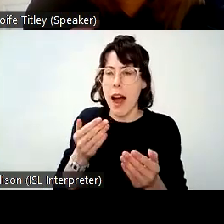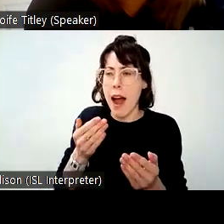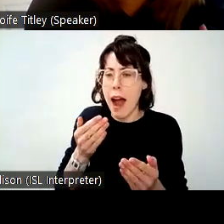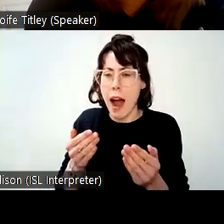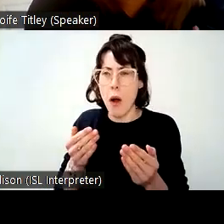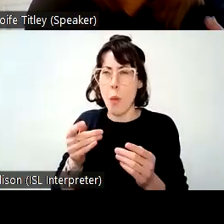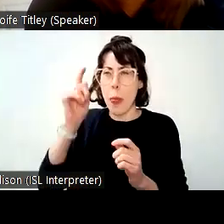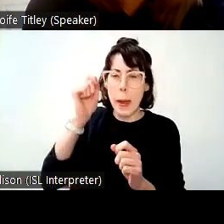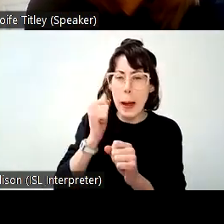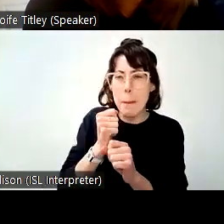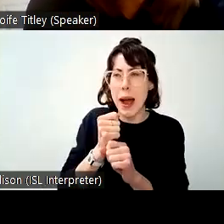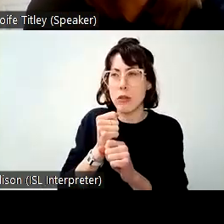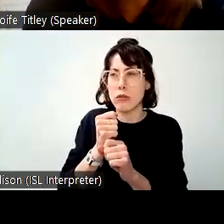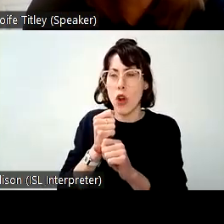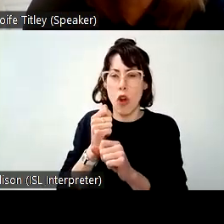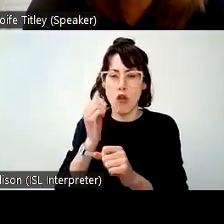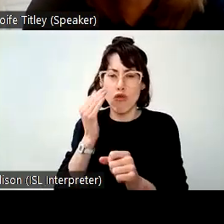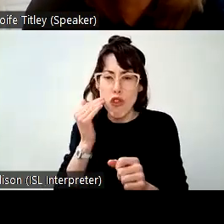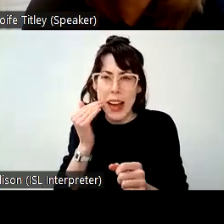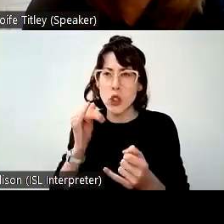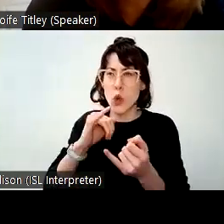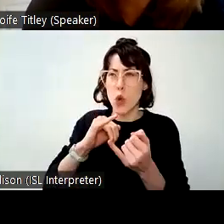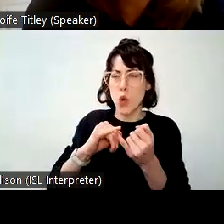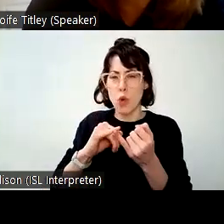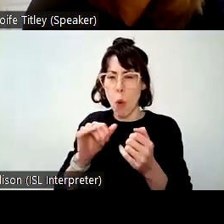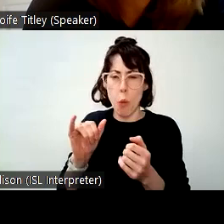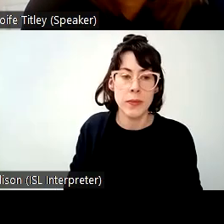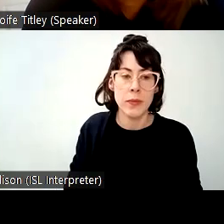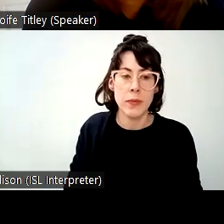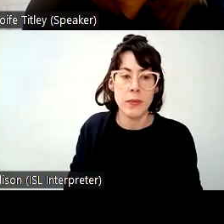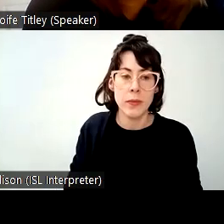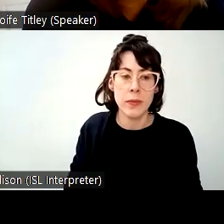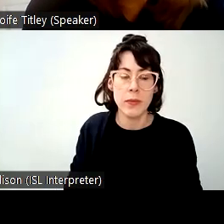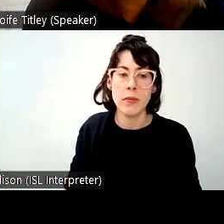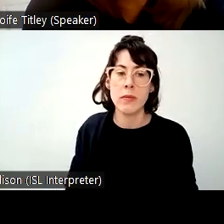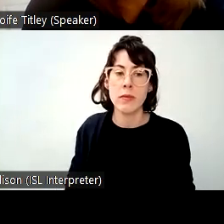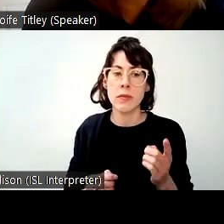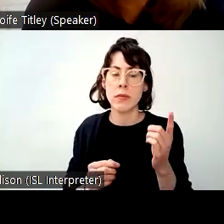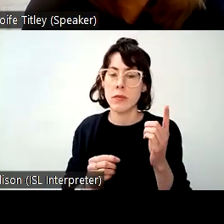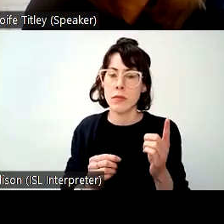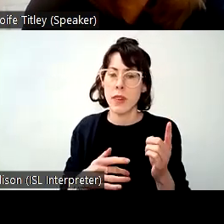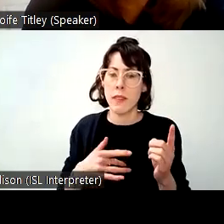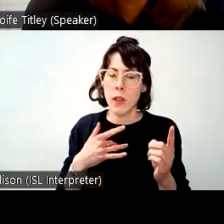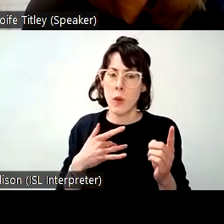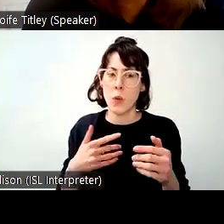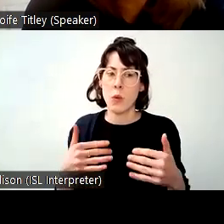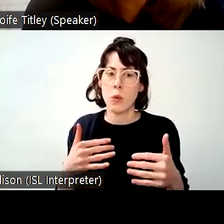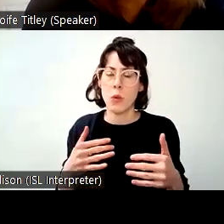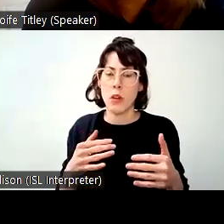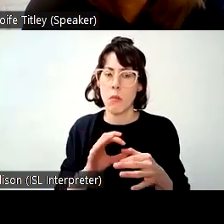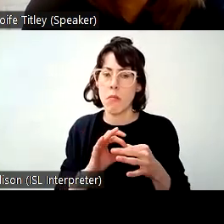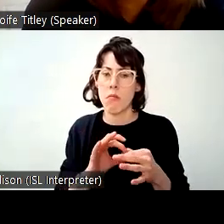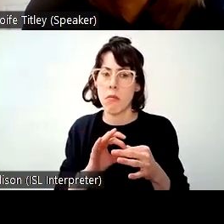race and racial hierarchy play into discourse around development as well. So again, great resonance in terms of, I suppose, really